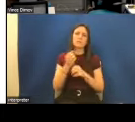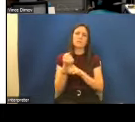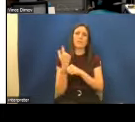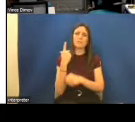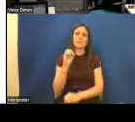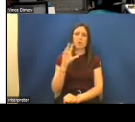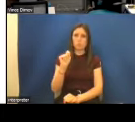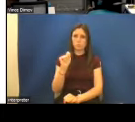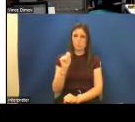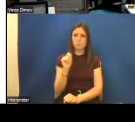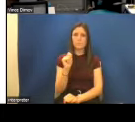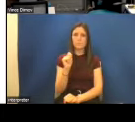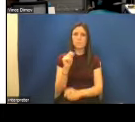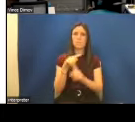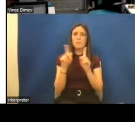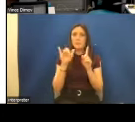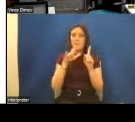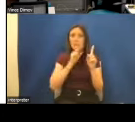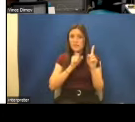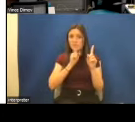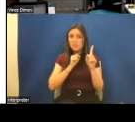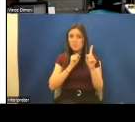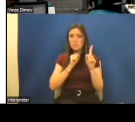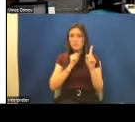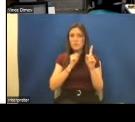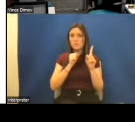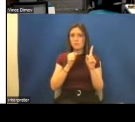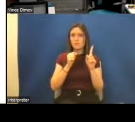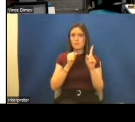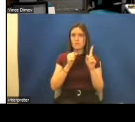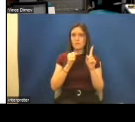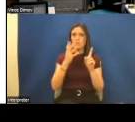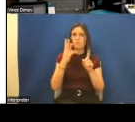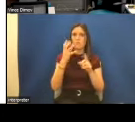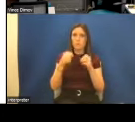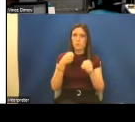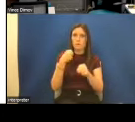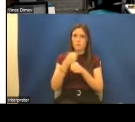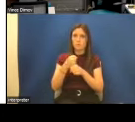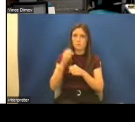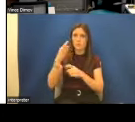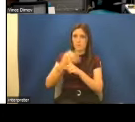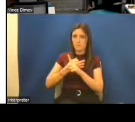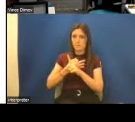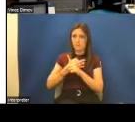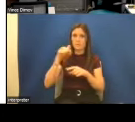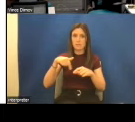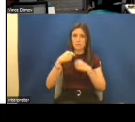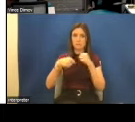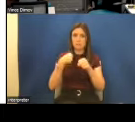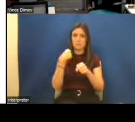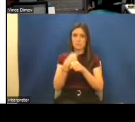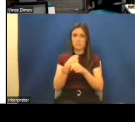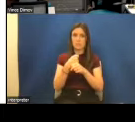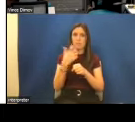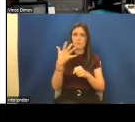October. But the age years that I had reported was 4 years, 9 months. And this year, a year later,